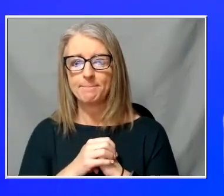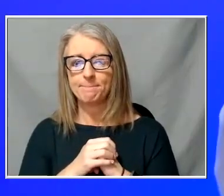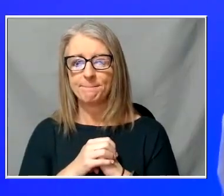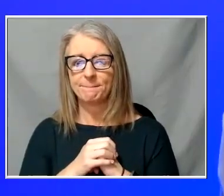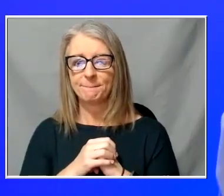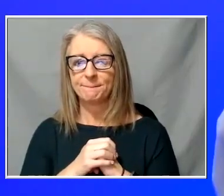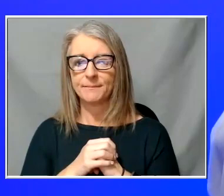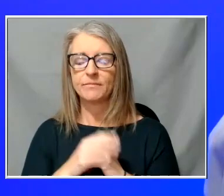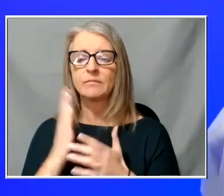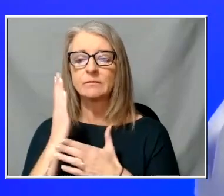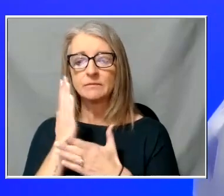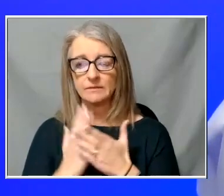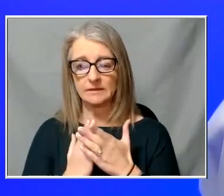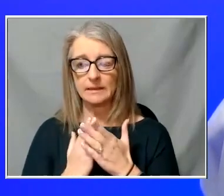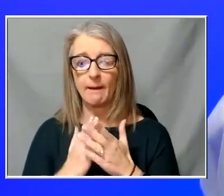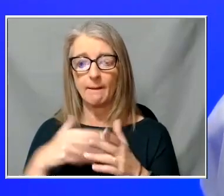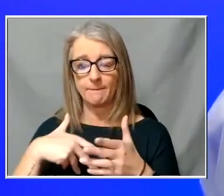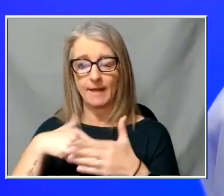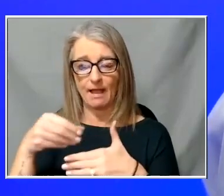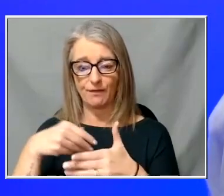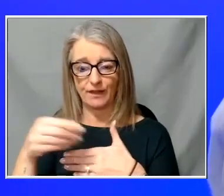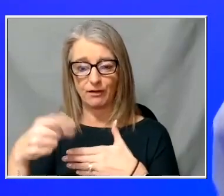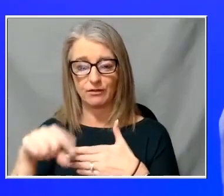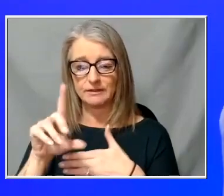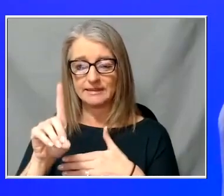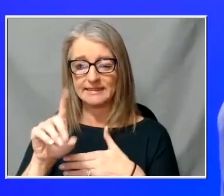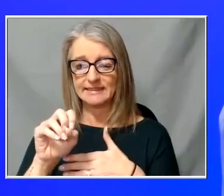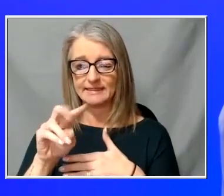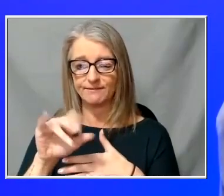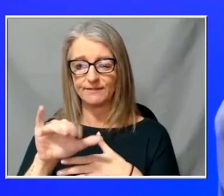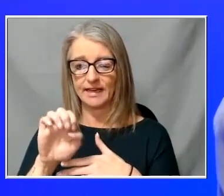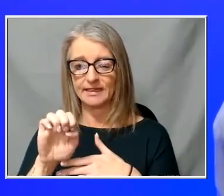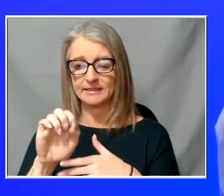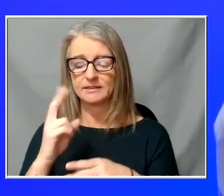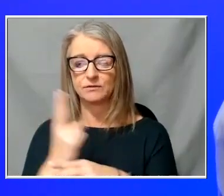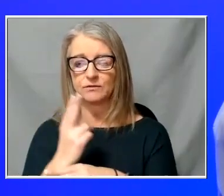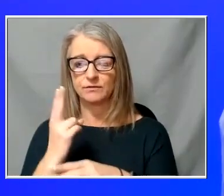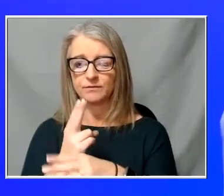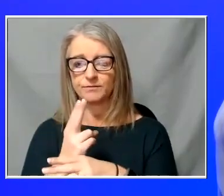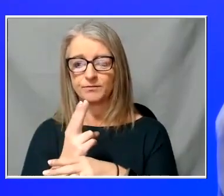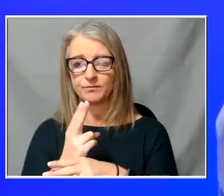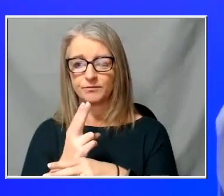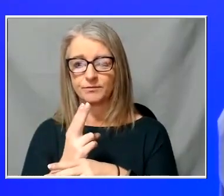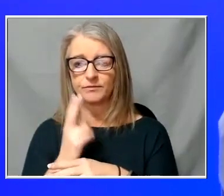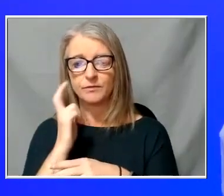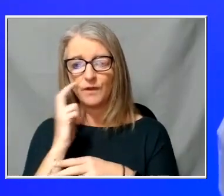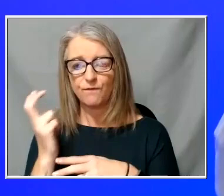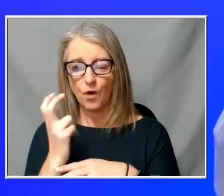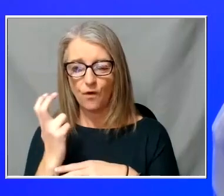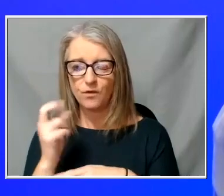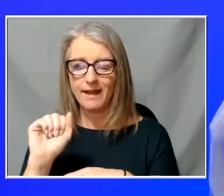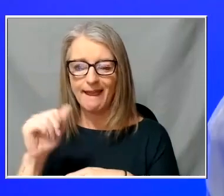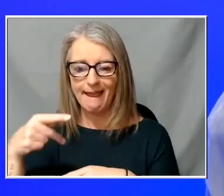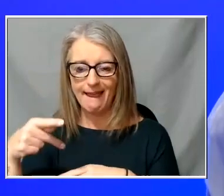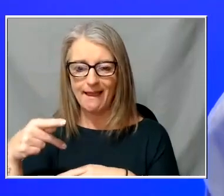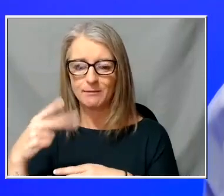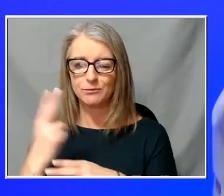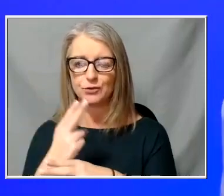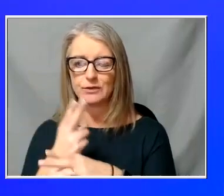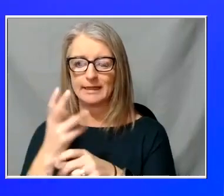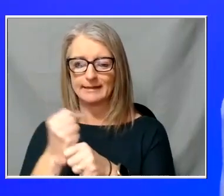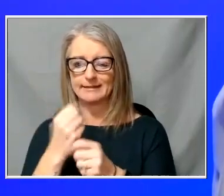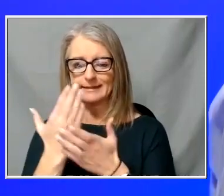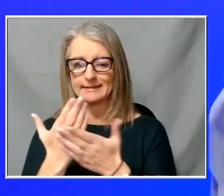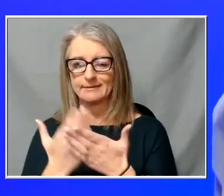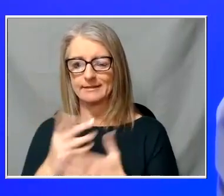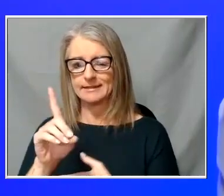few devices in the market. Most of them you can use your mobile app to receive the data. There